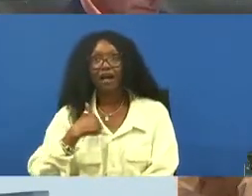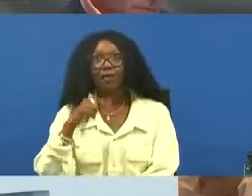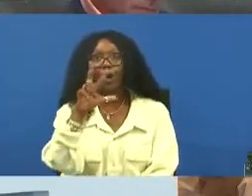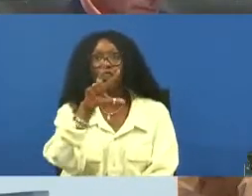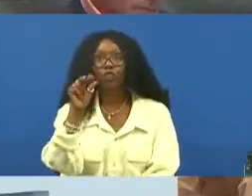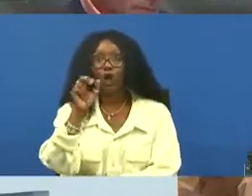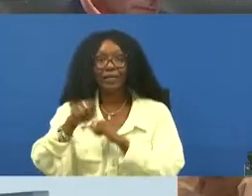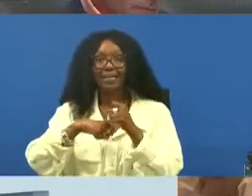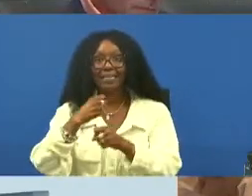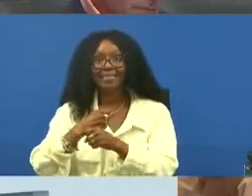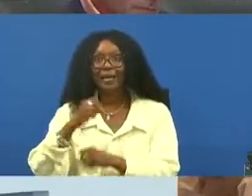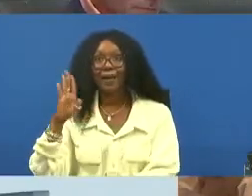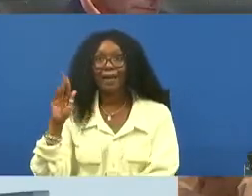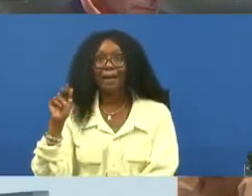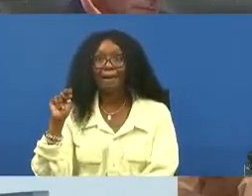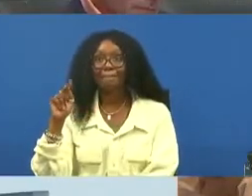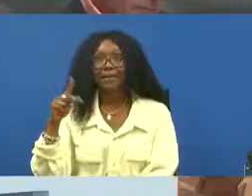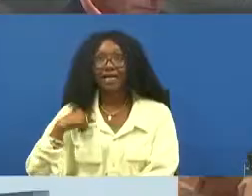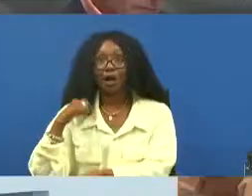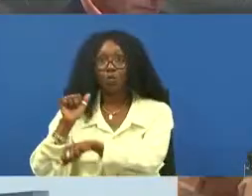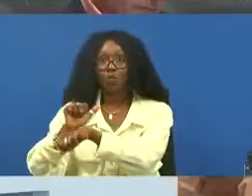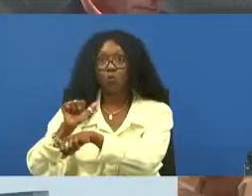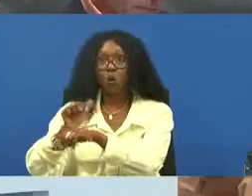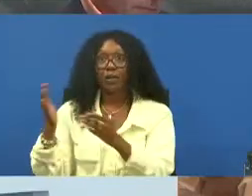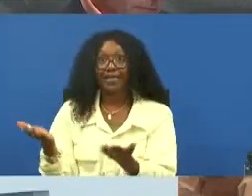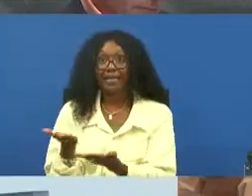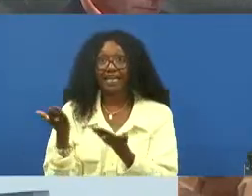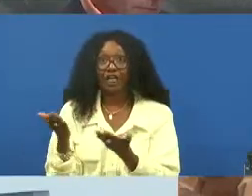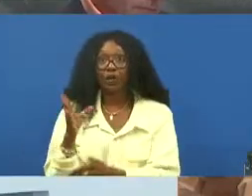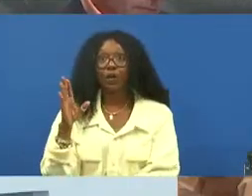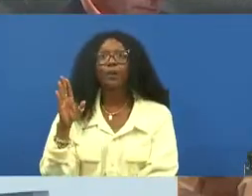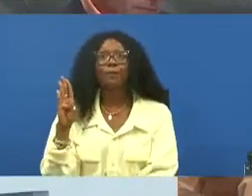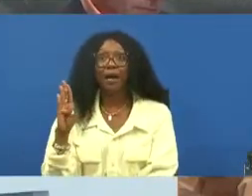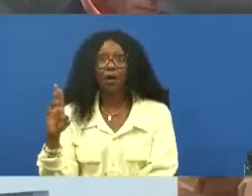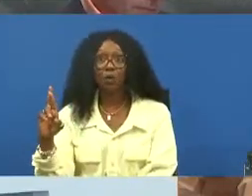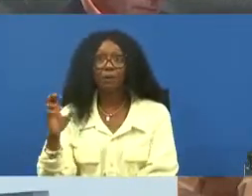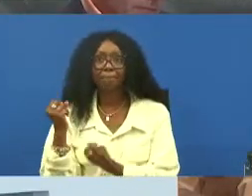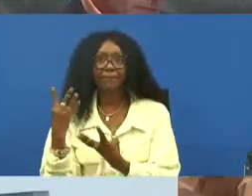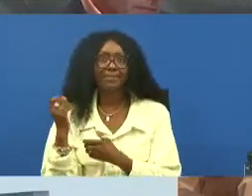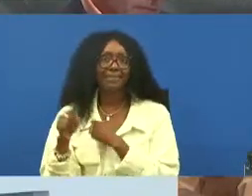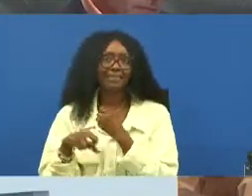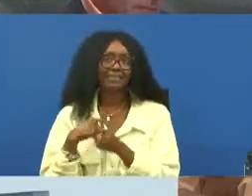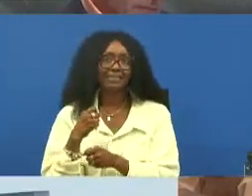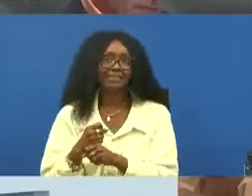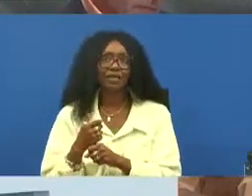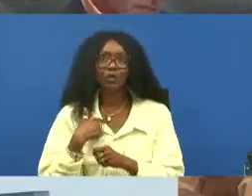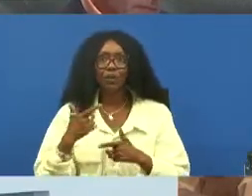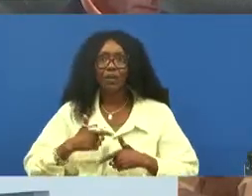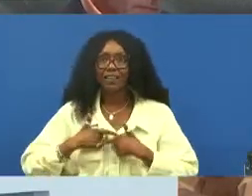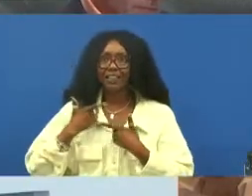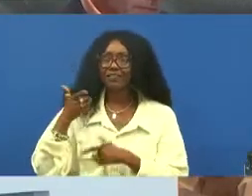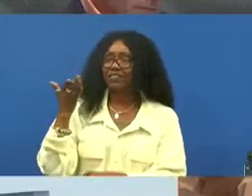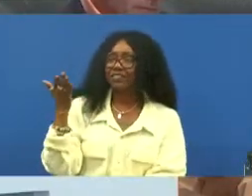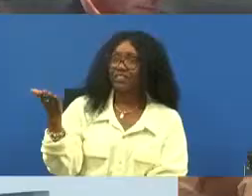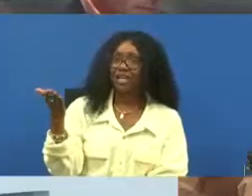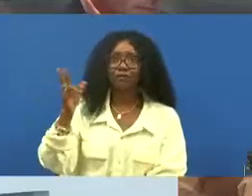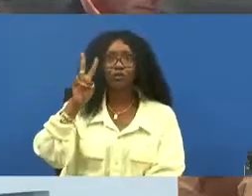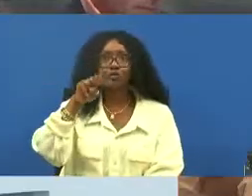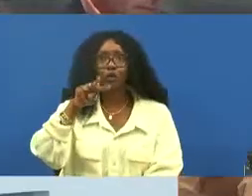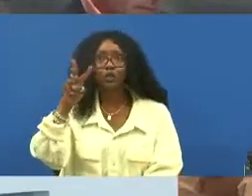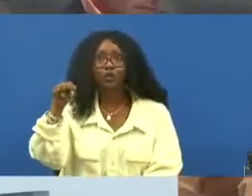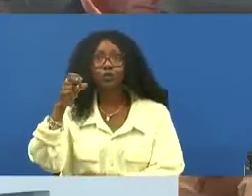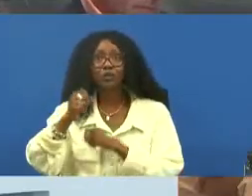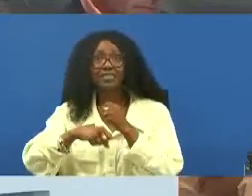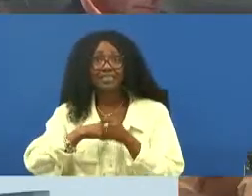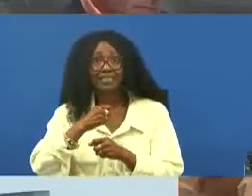banker. Been working here in Baton Rouge for many years. My family and I have been living there for 22 years, and I want to